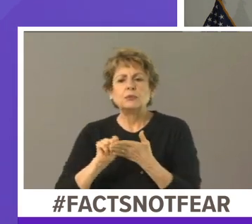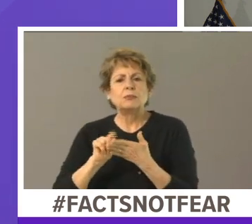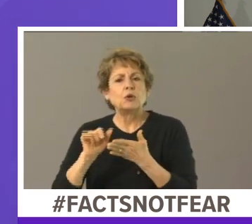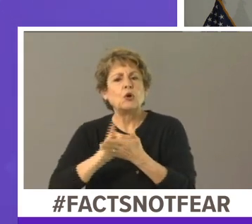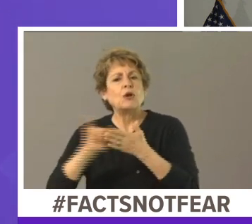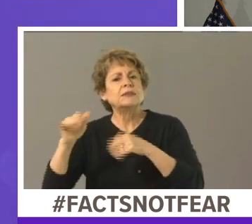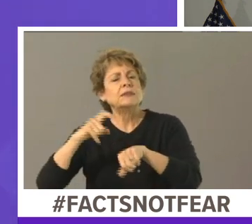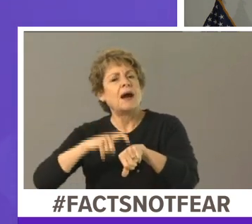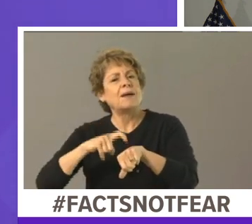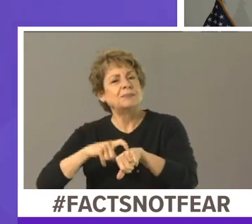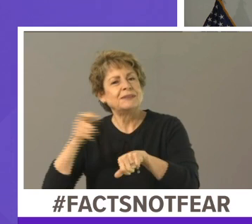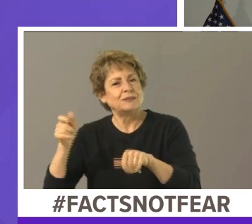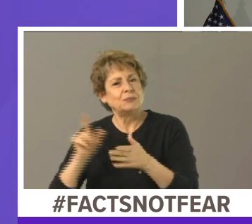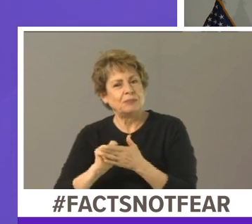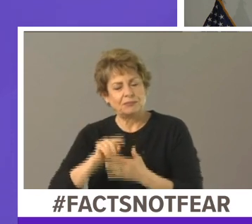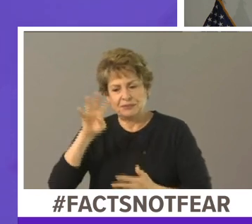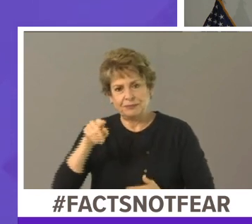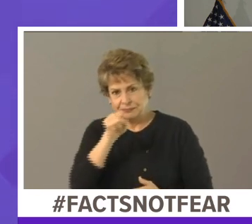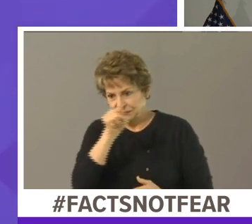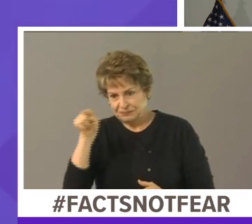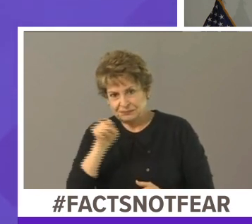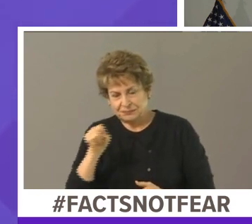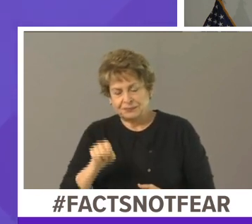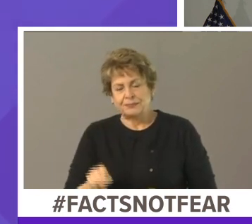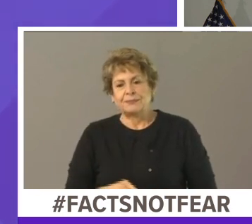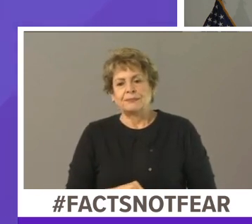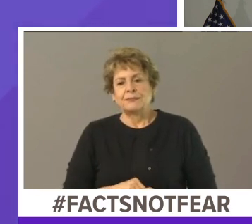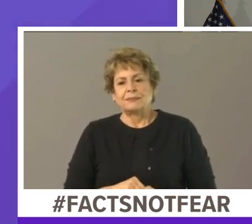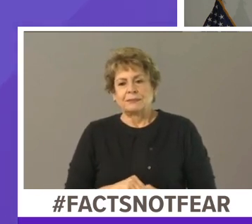the nation. This is how you can determine hot